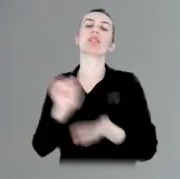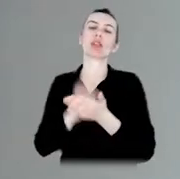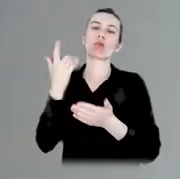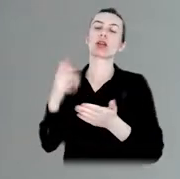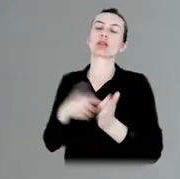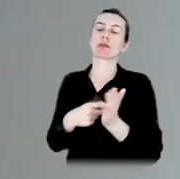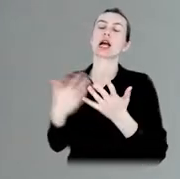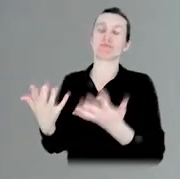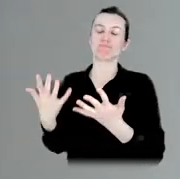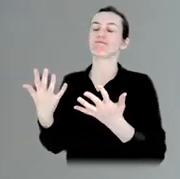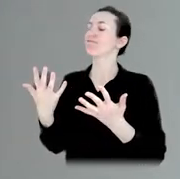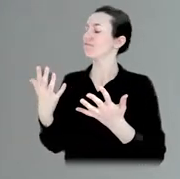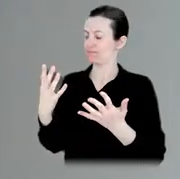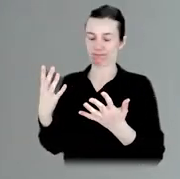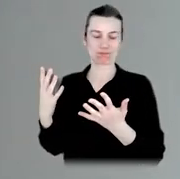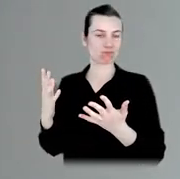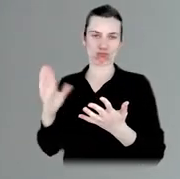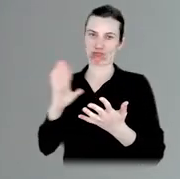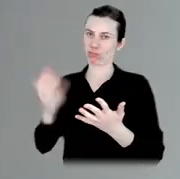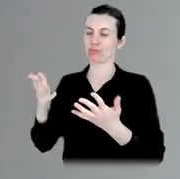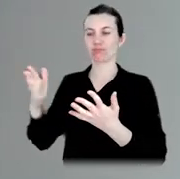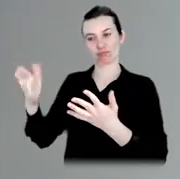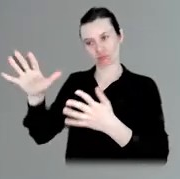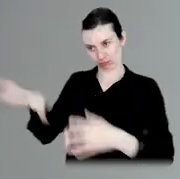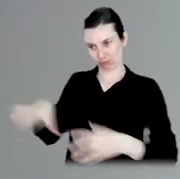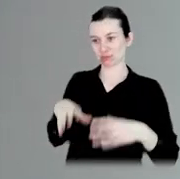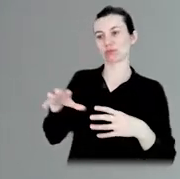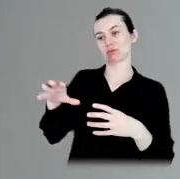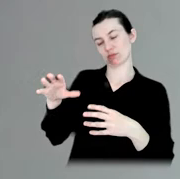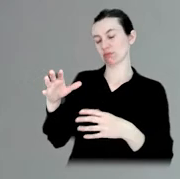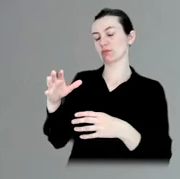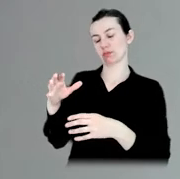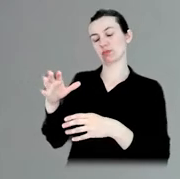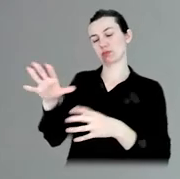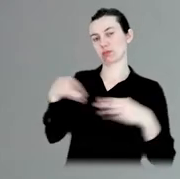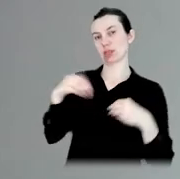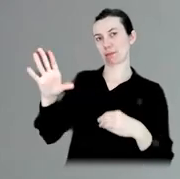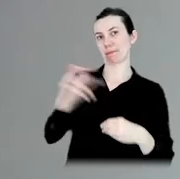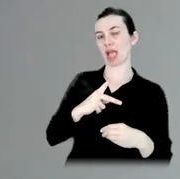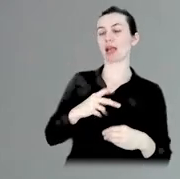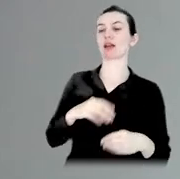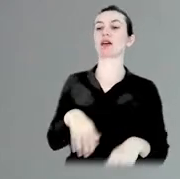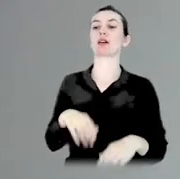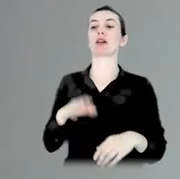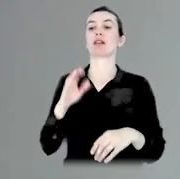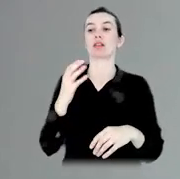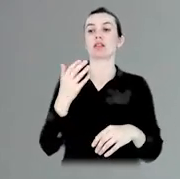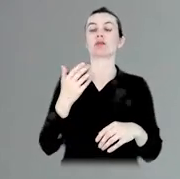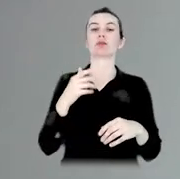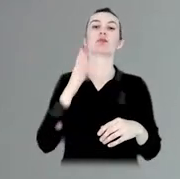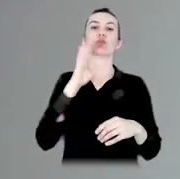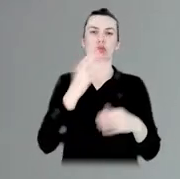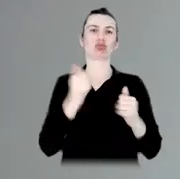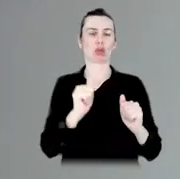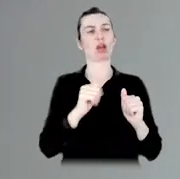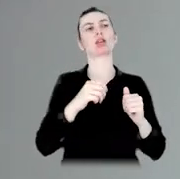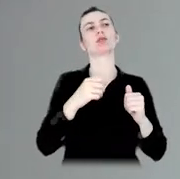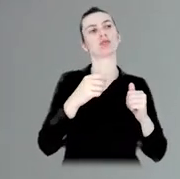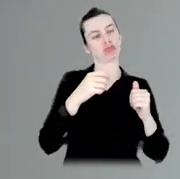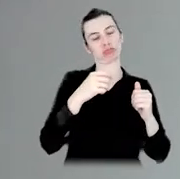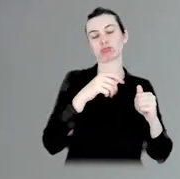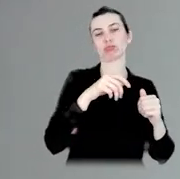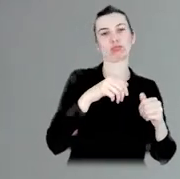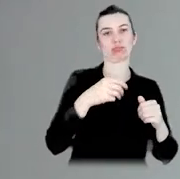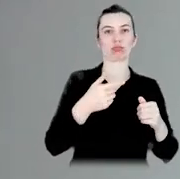why we're going to take that animal back and, you know, try again if it's not the right match. The exception being if the animal ends up being truly dangerous, which